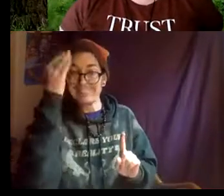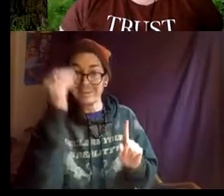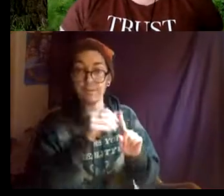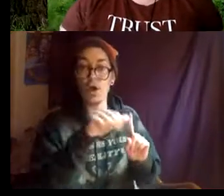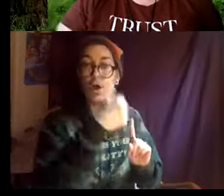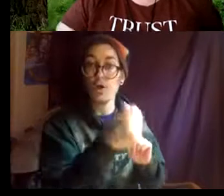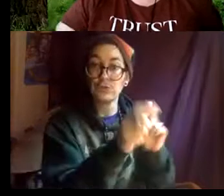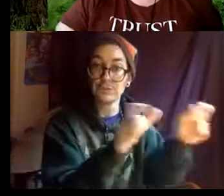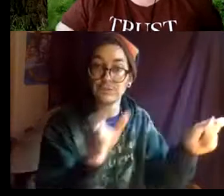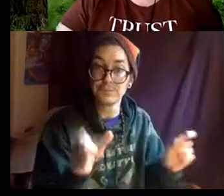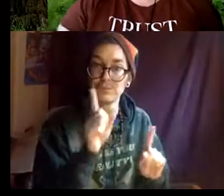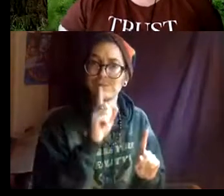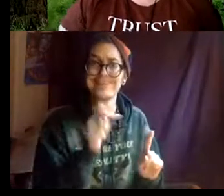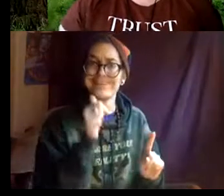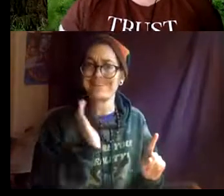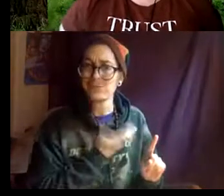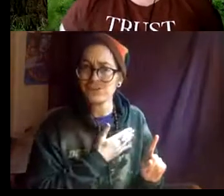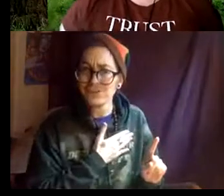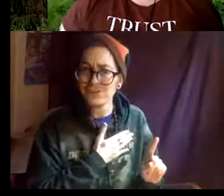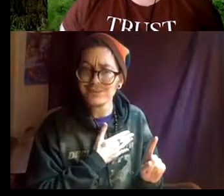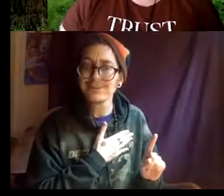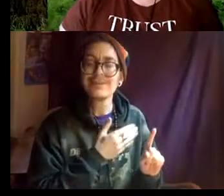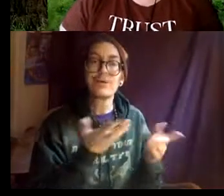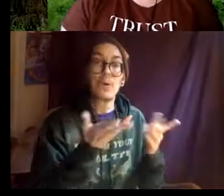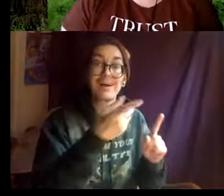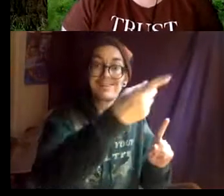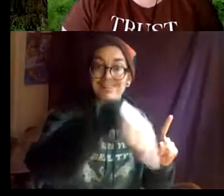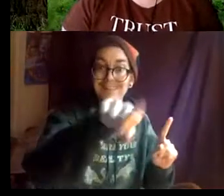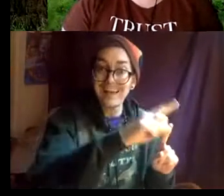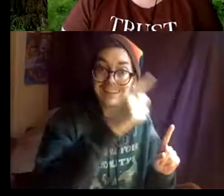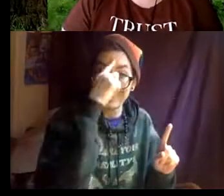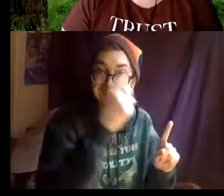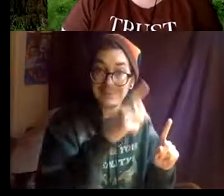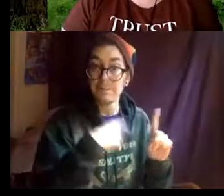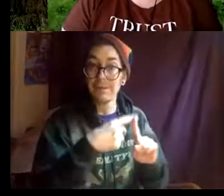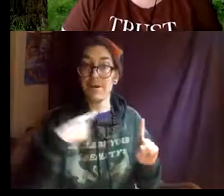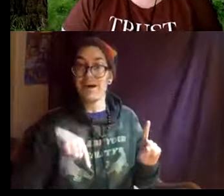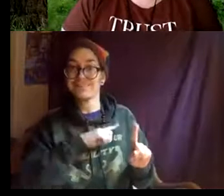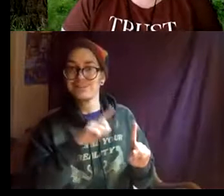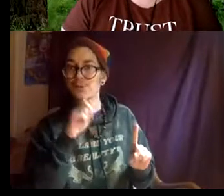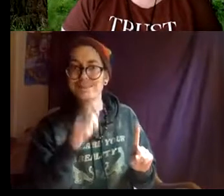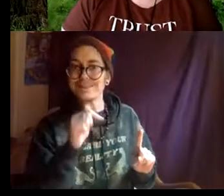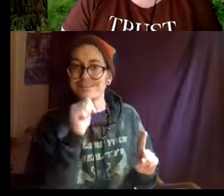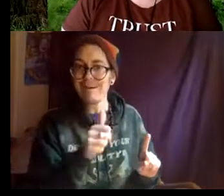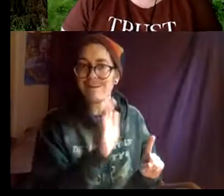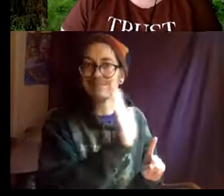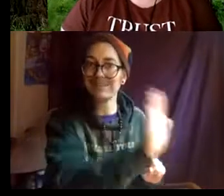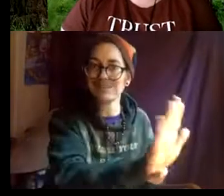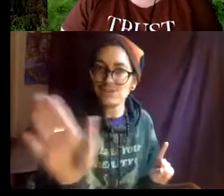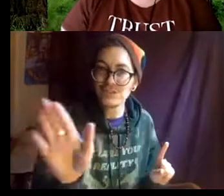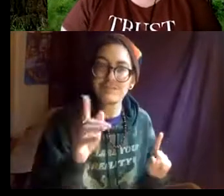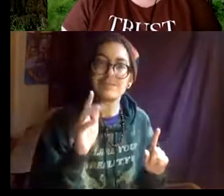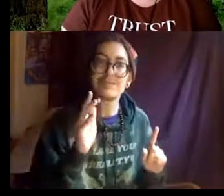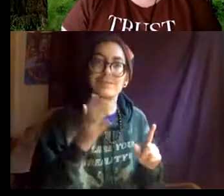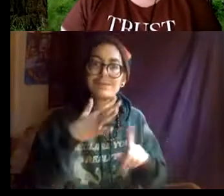90% of the time we're thinking about other people, and we're not thinking about our own hearts and what we need. And